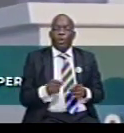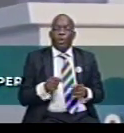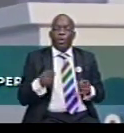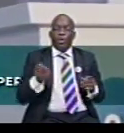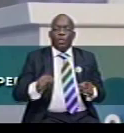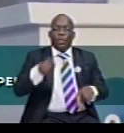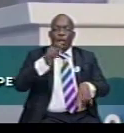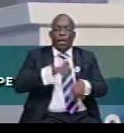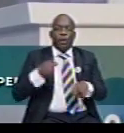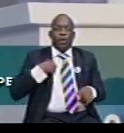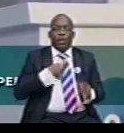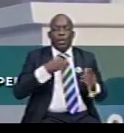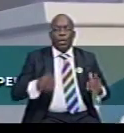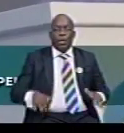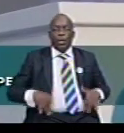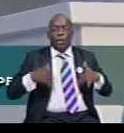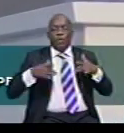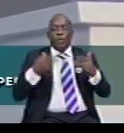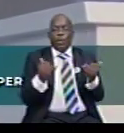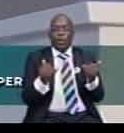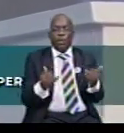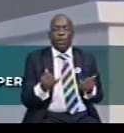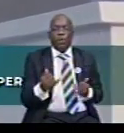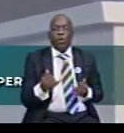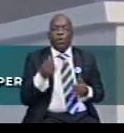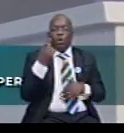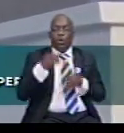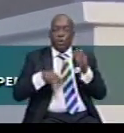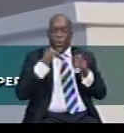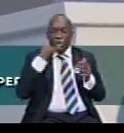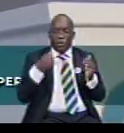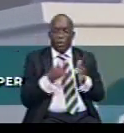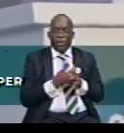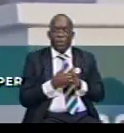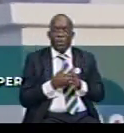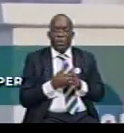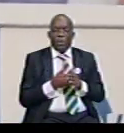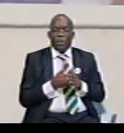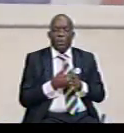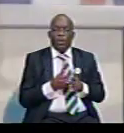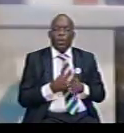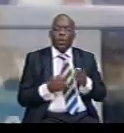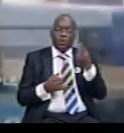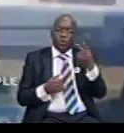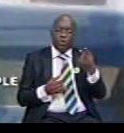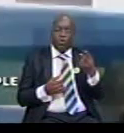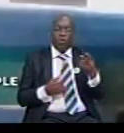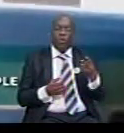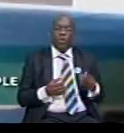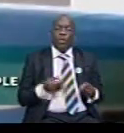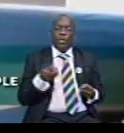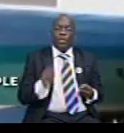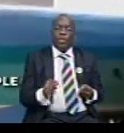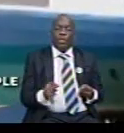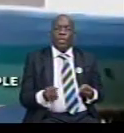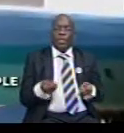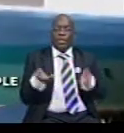What's the period like? Number two is the deadening peculiarities of